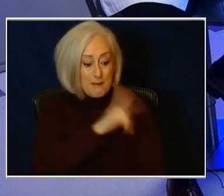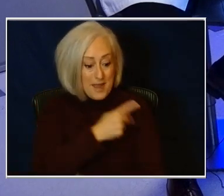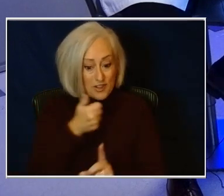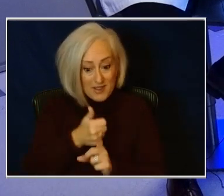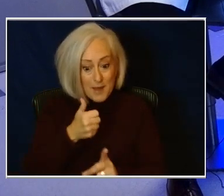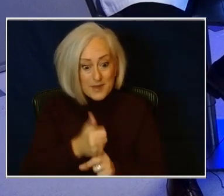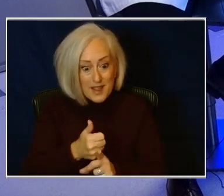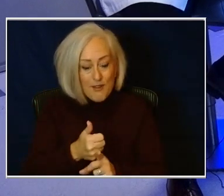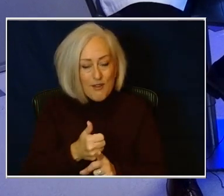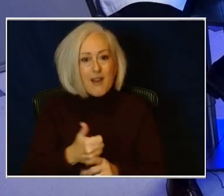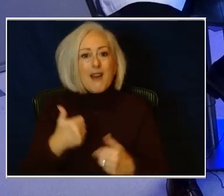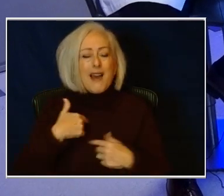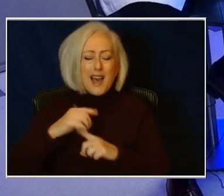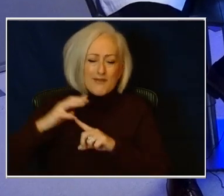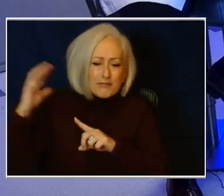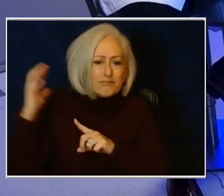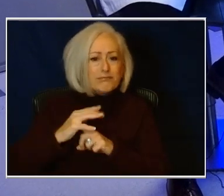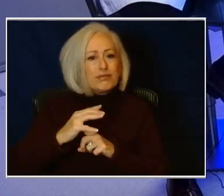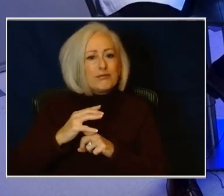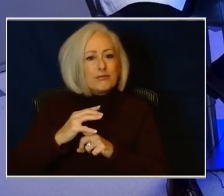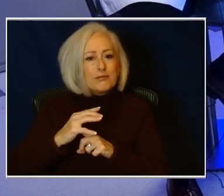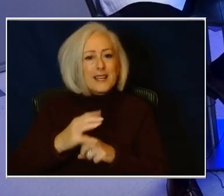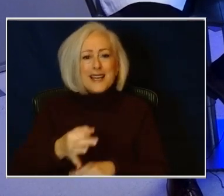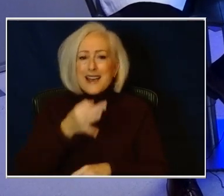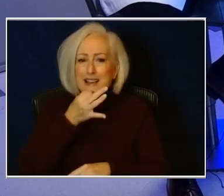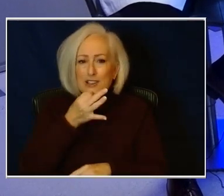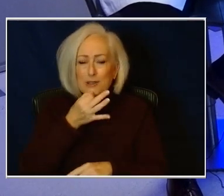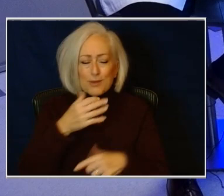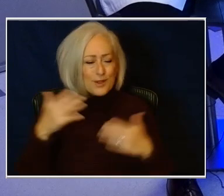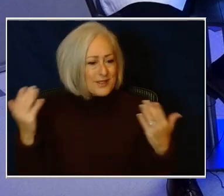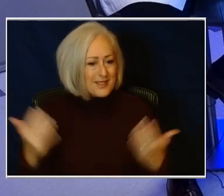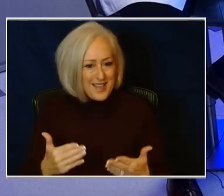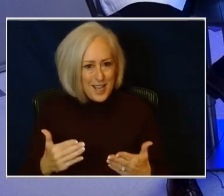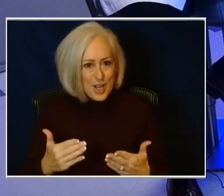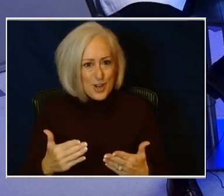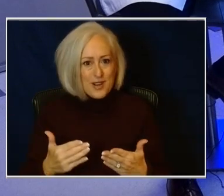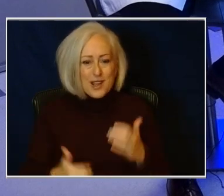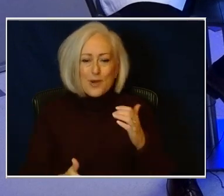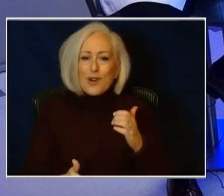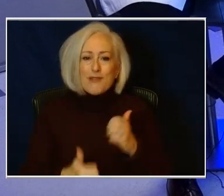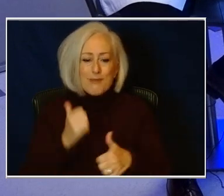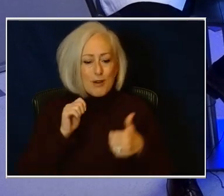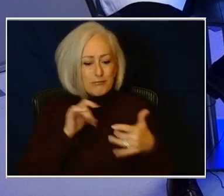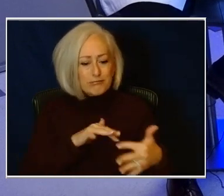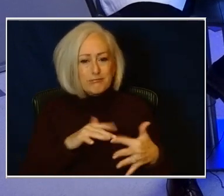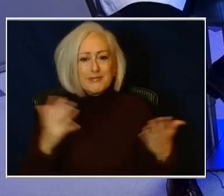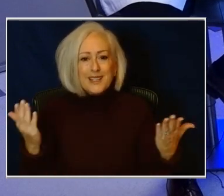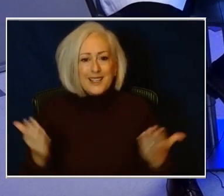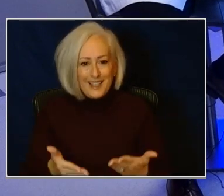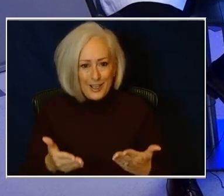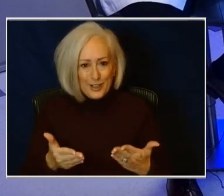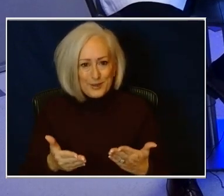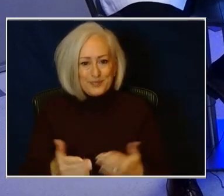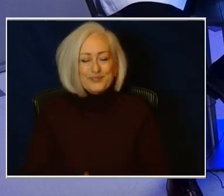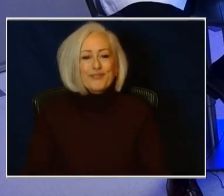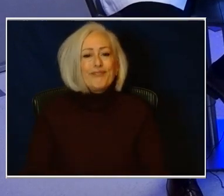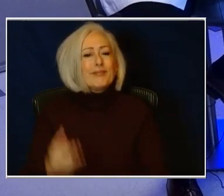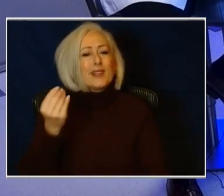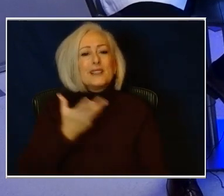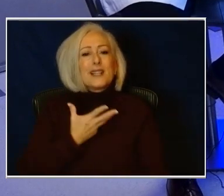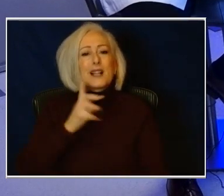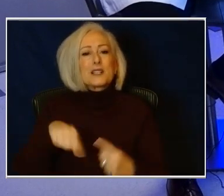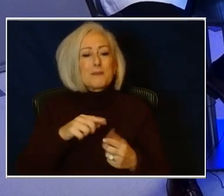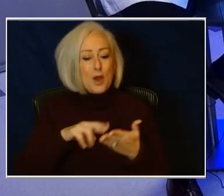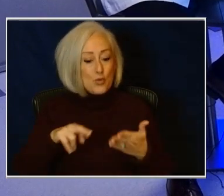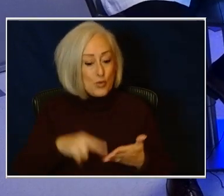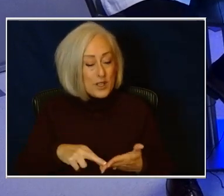here who have access to the most advanced clinical trials right here. Talk to us a little bit about the research we're doing and what this means and kind of what it means to